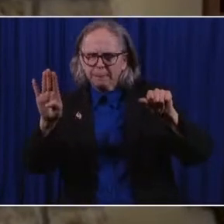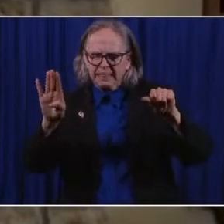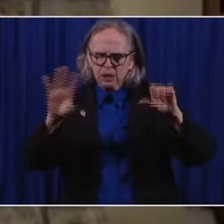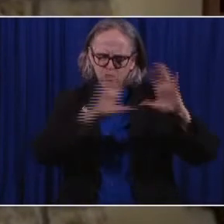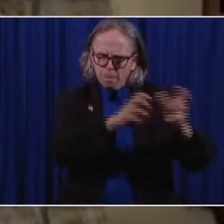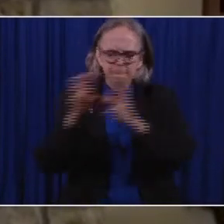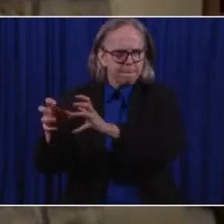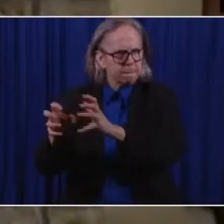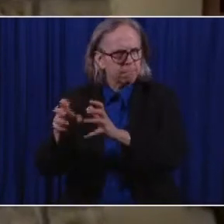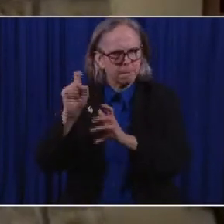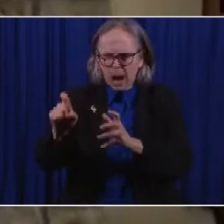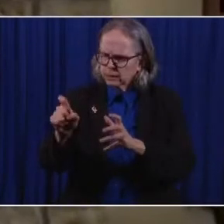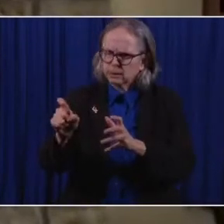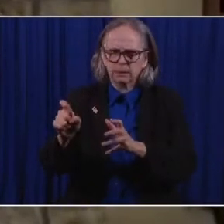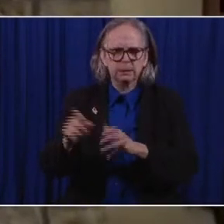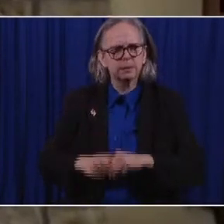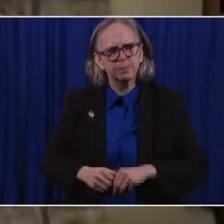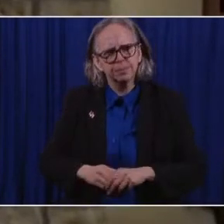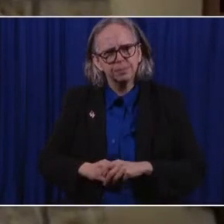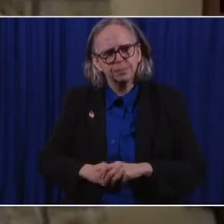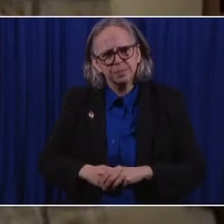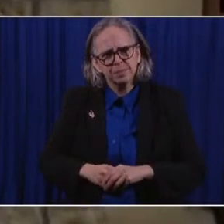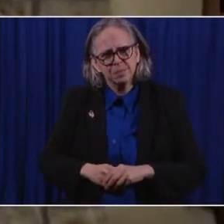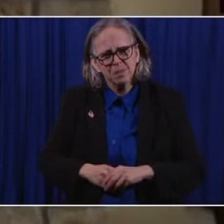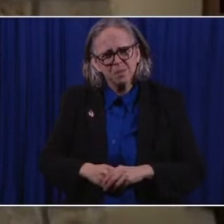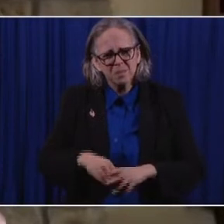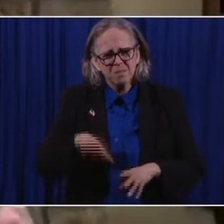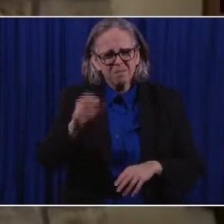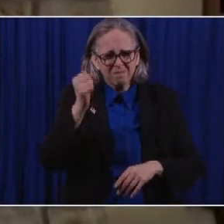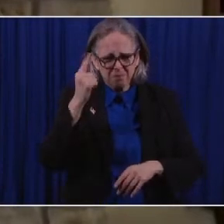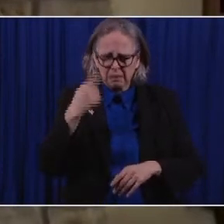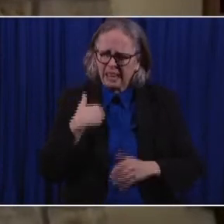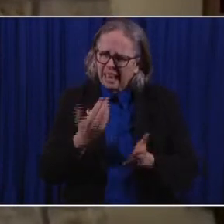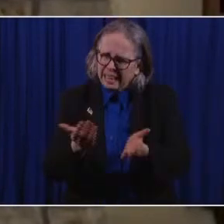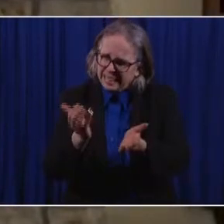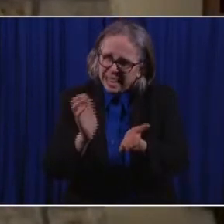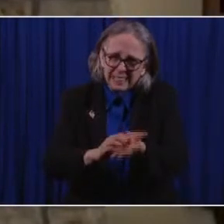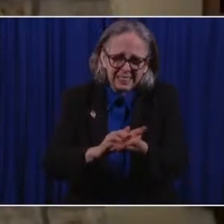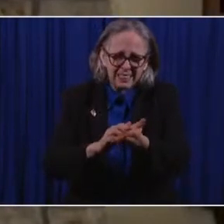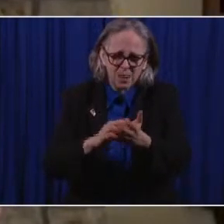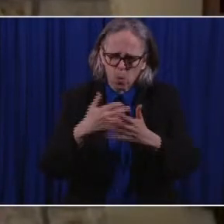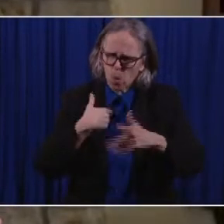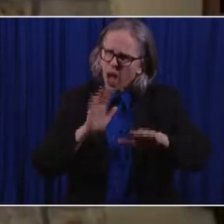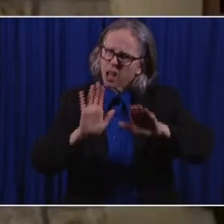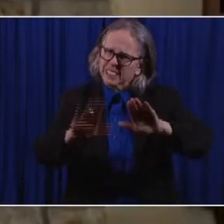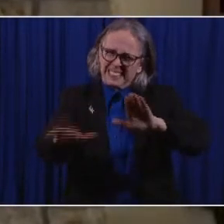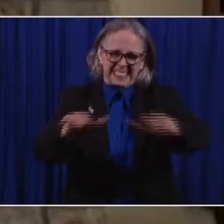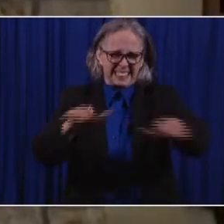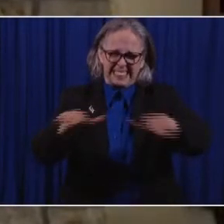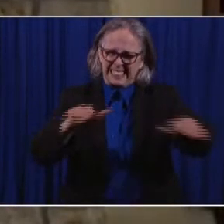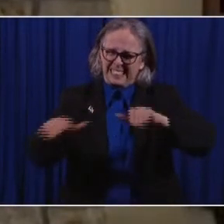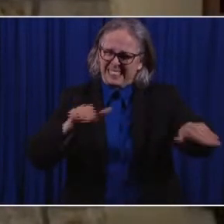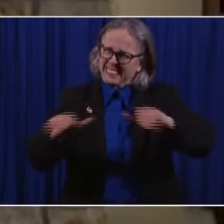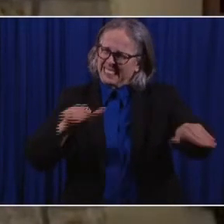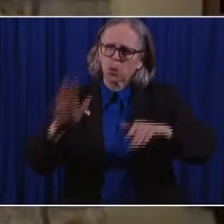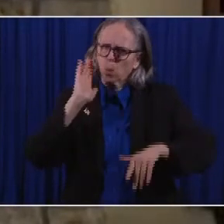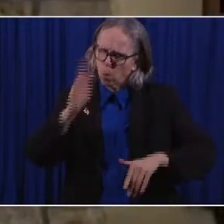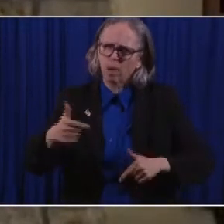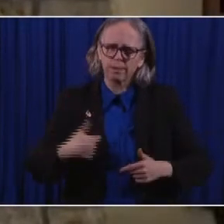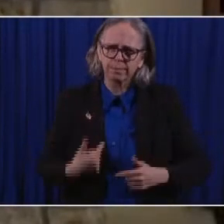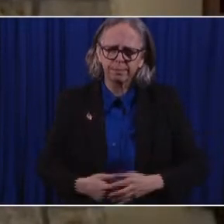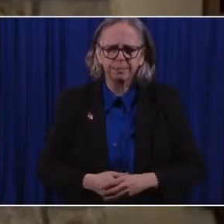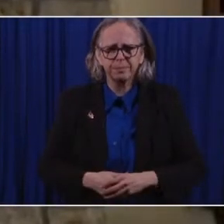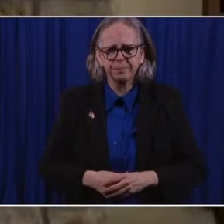fact, we are going back again to these providers again in the next several days and to tell them that again. This is